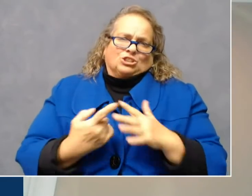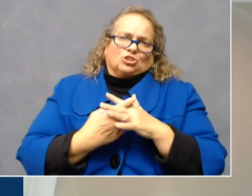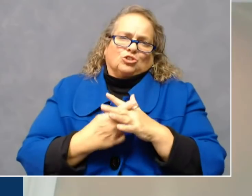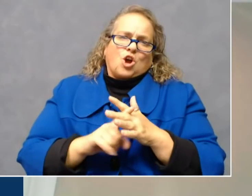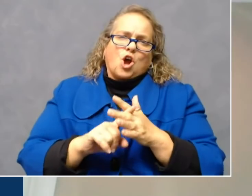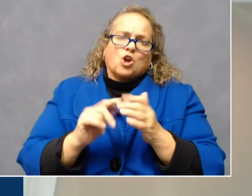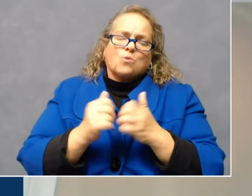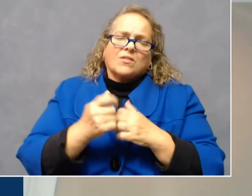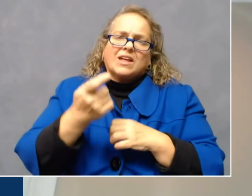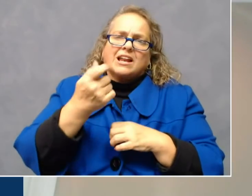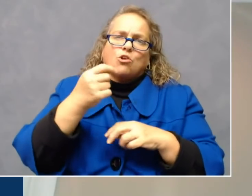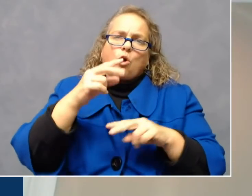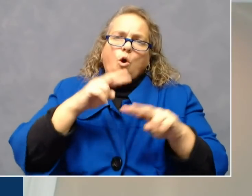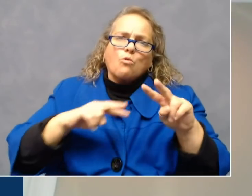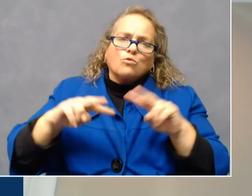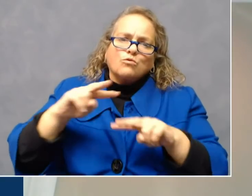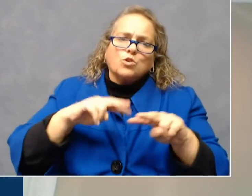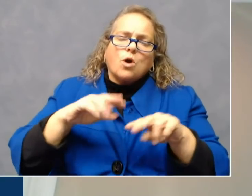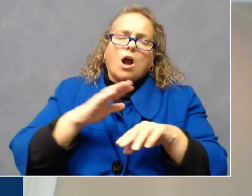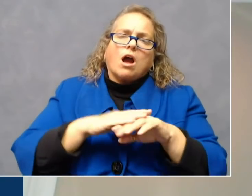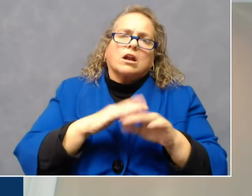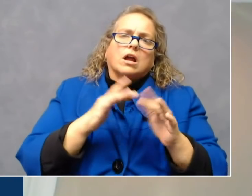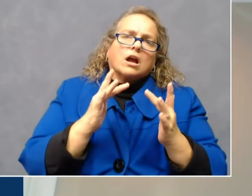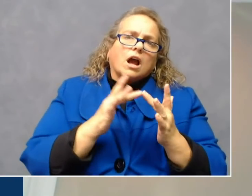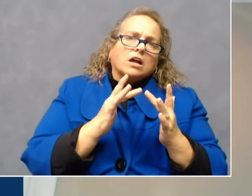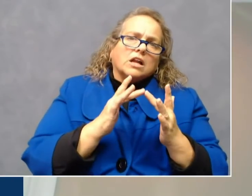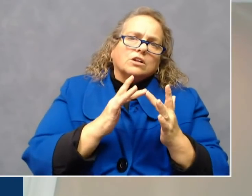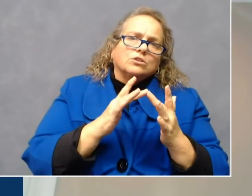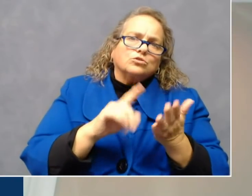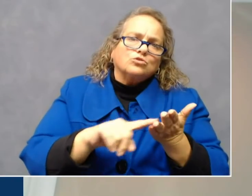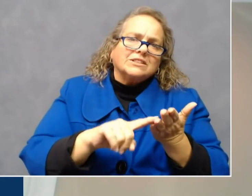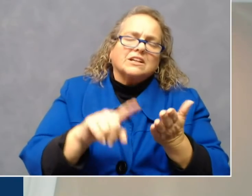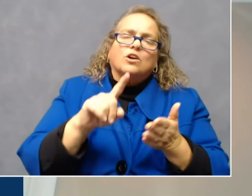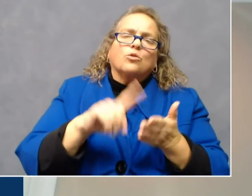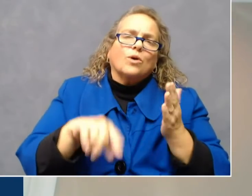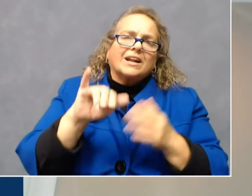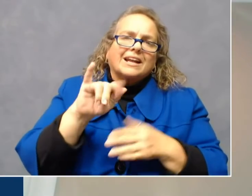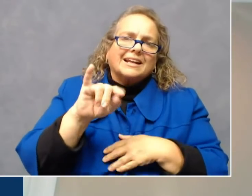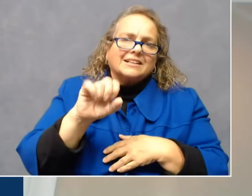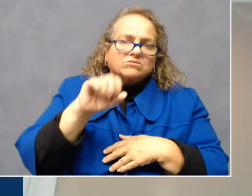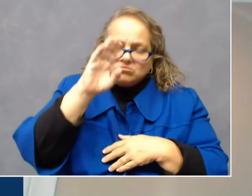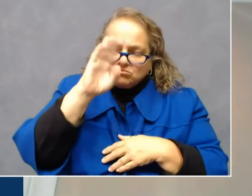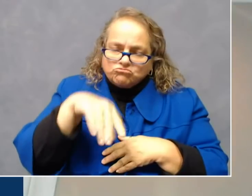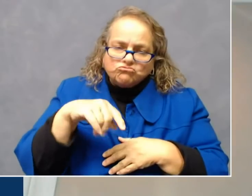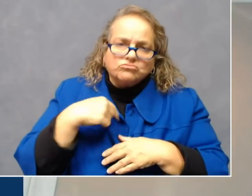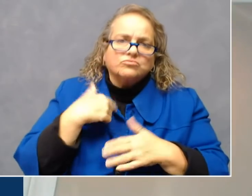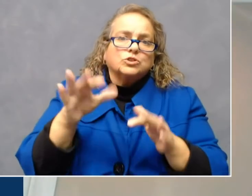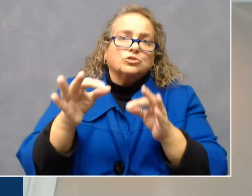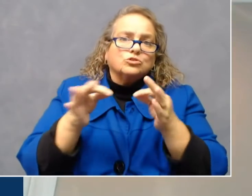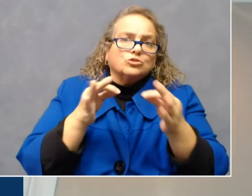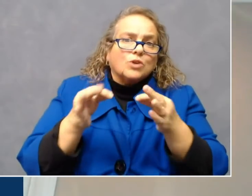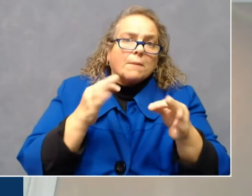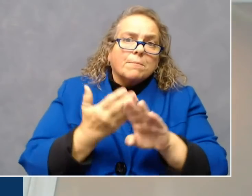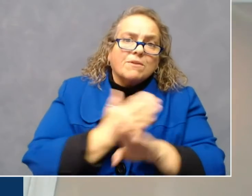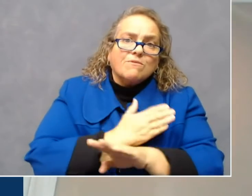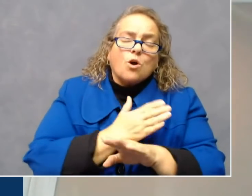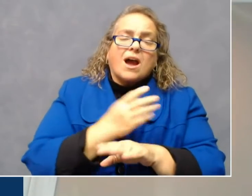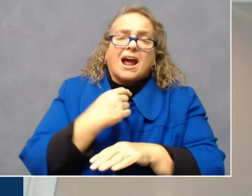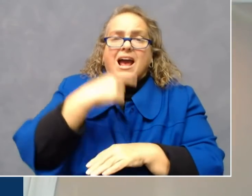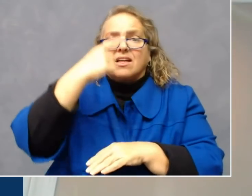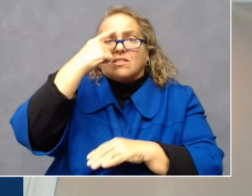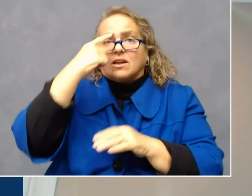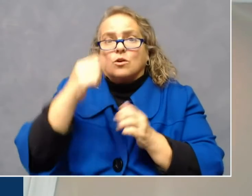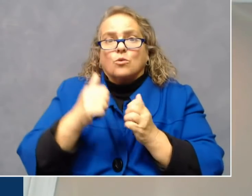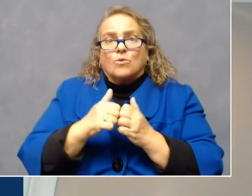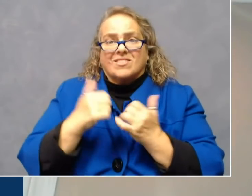is and what it isn't. I know that I've described this before, and I think with the attention to contact tracing